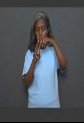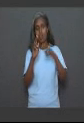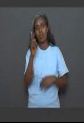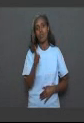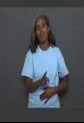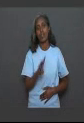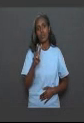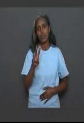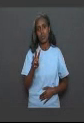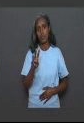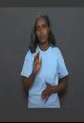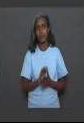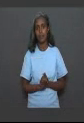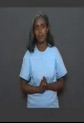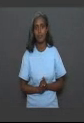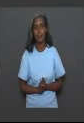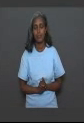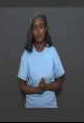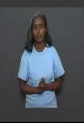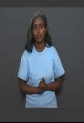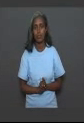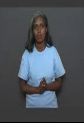-pi over 2.